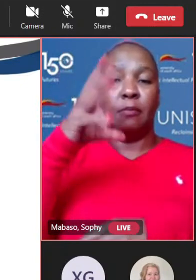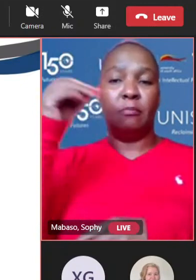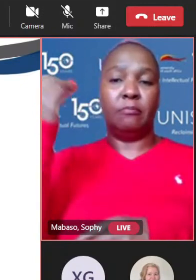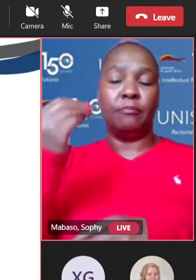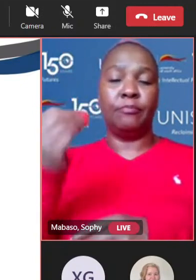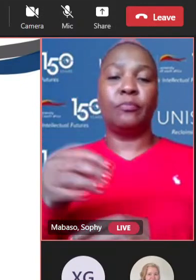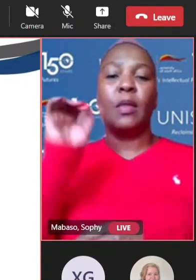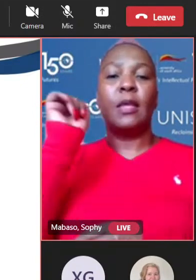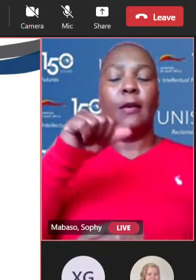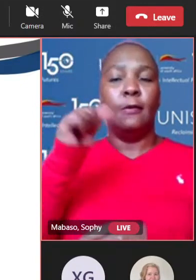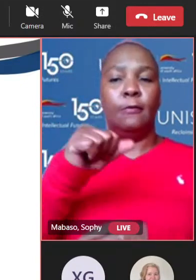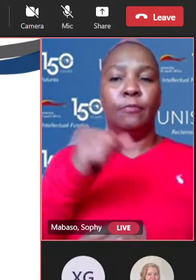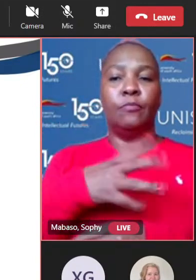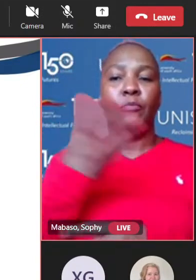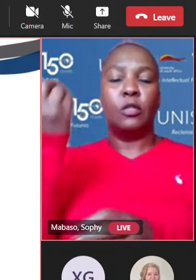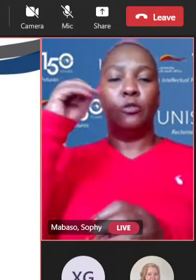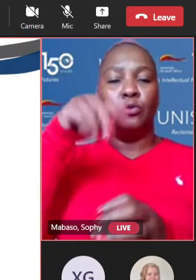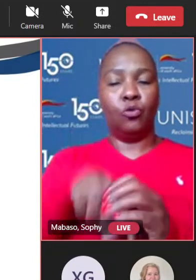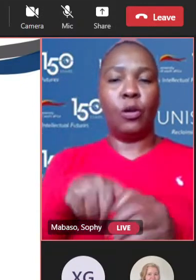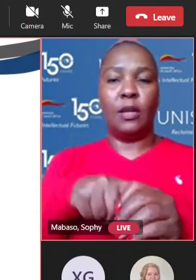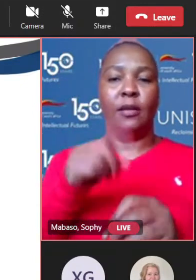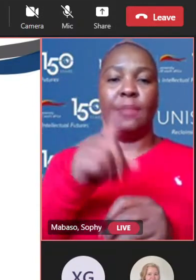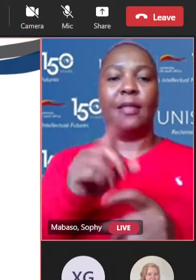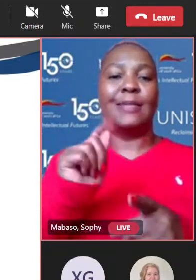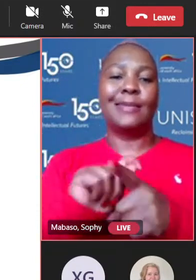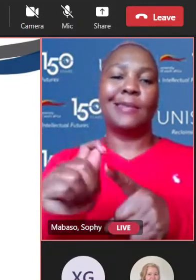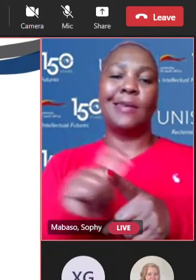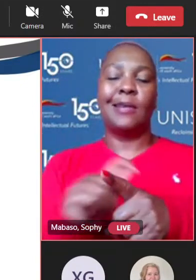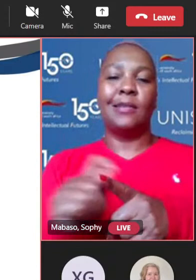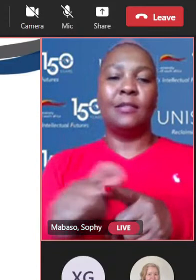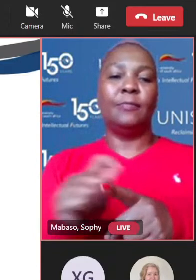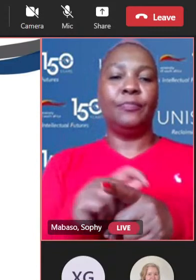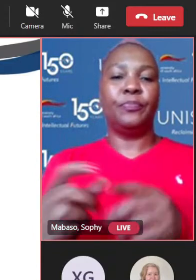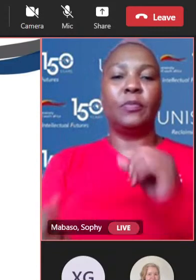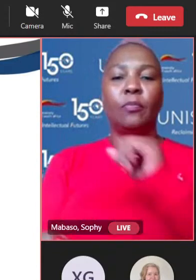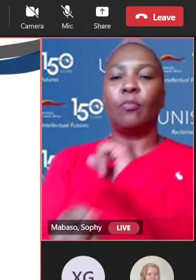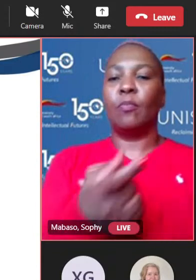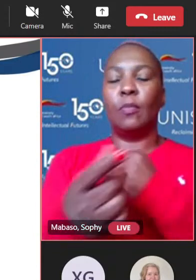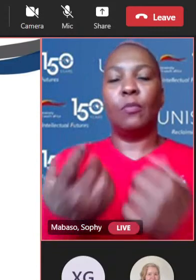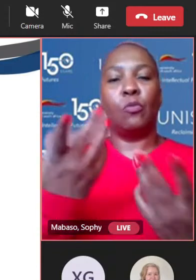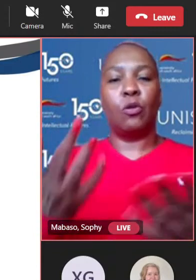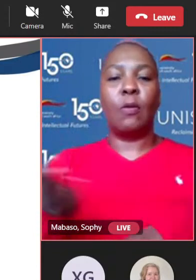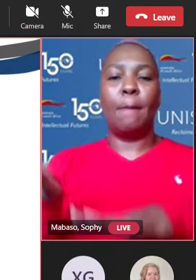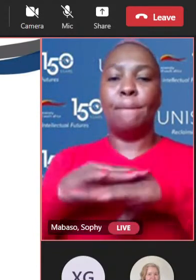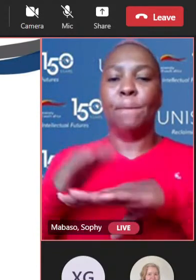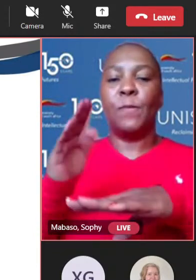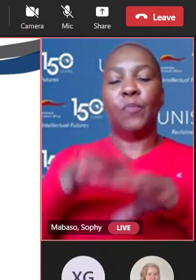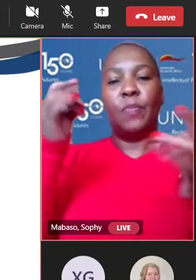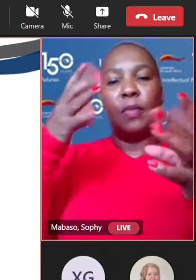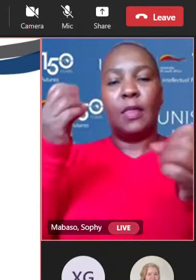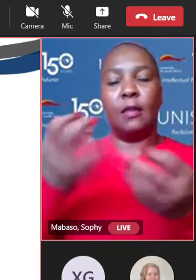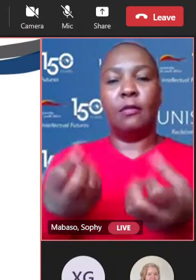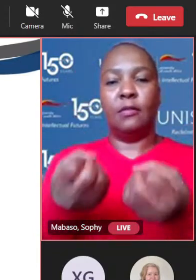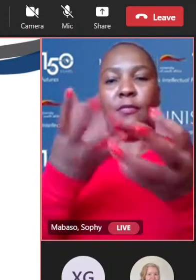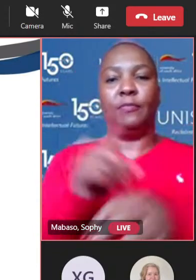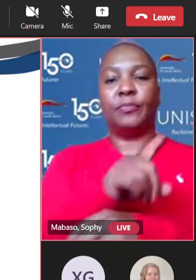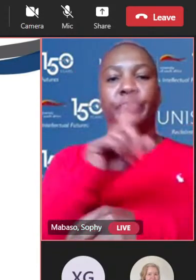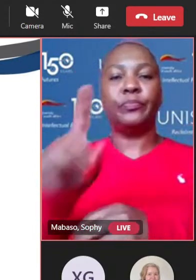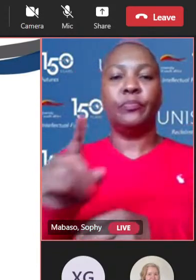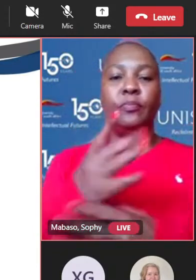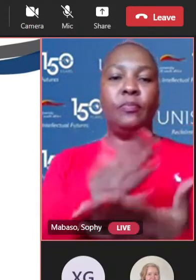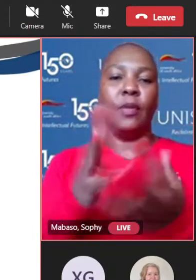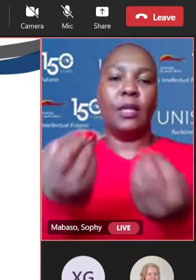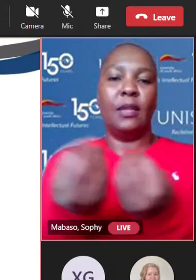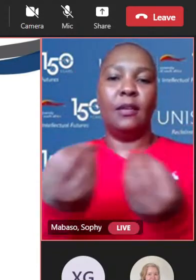students, please do join the training sessions. As you can see, there's a lot of information that we're giving you guys. And this is the type of thing that we will